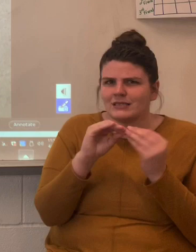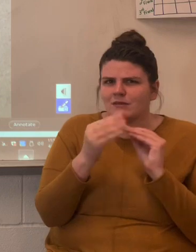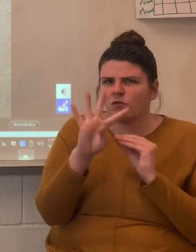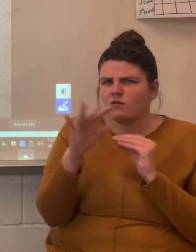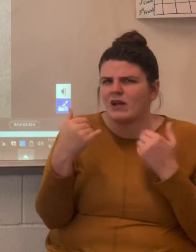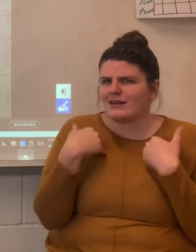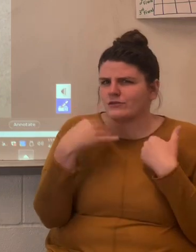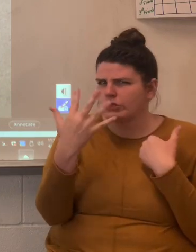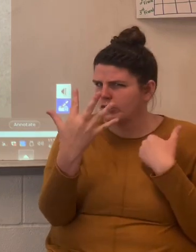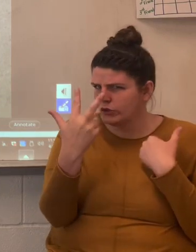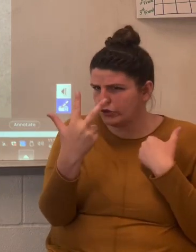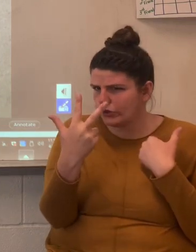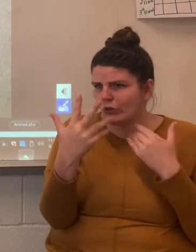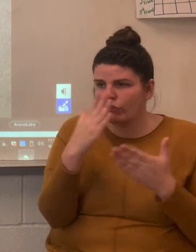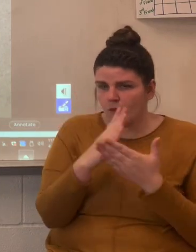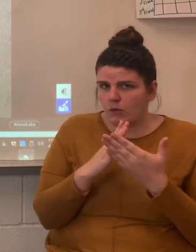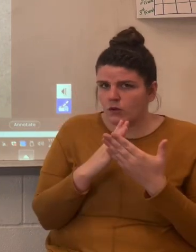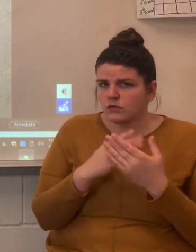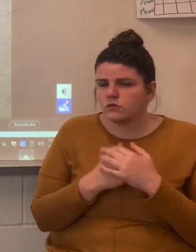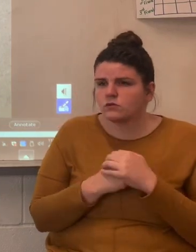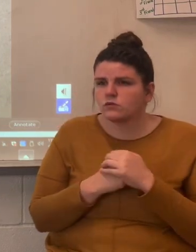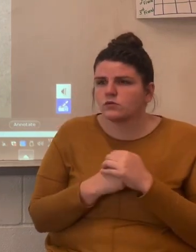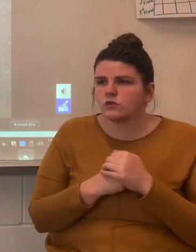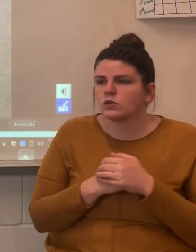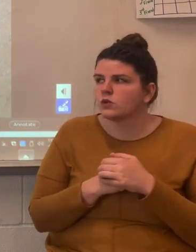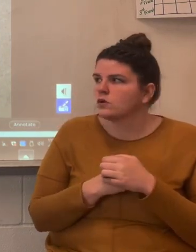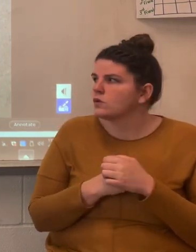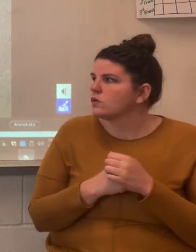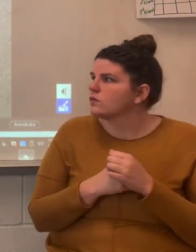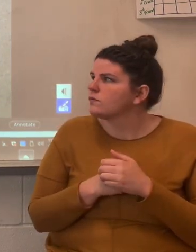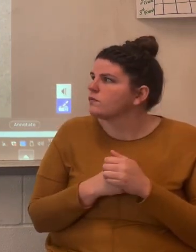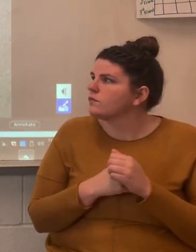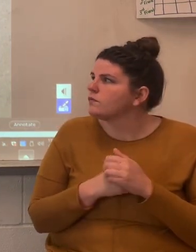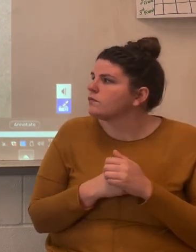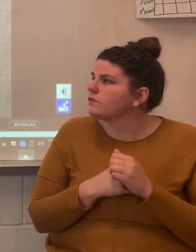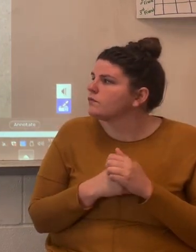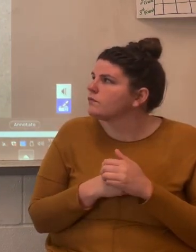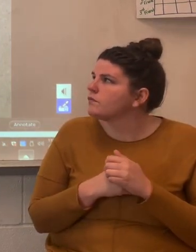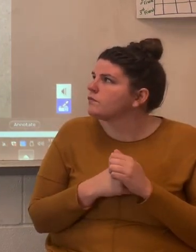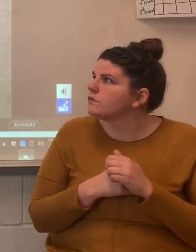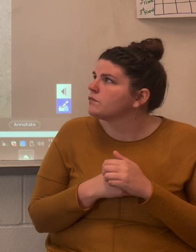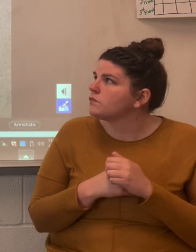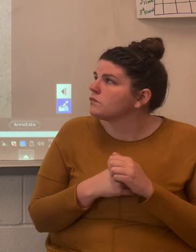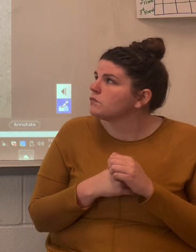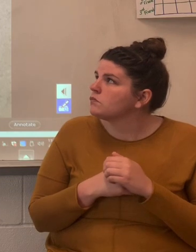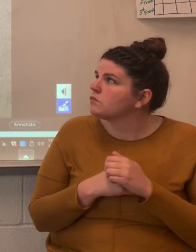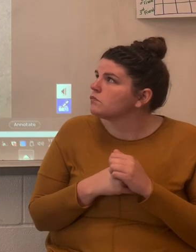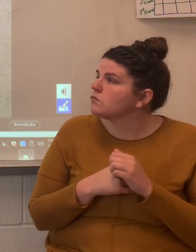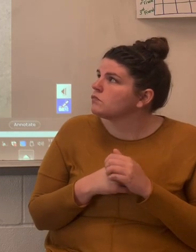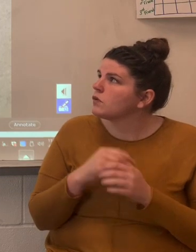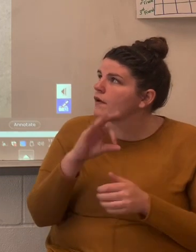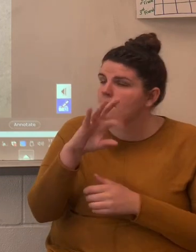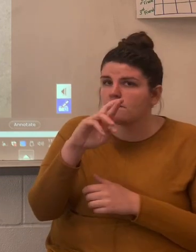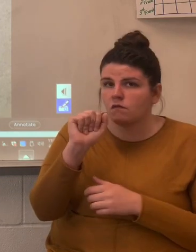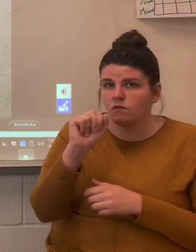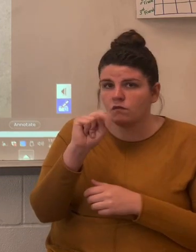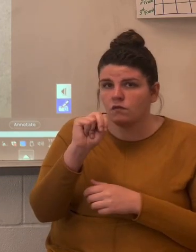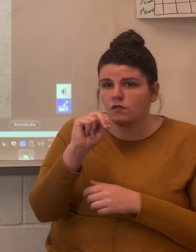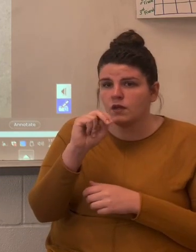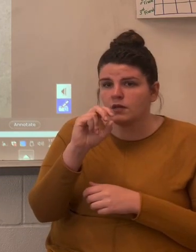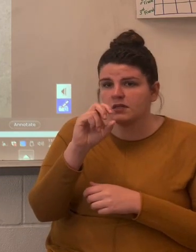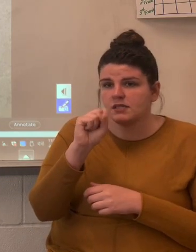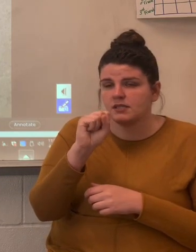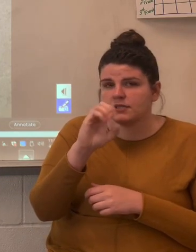So we're just going to do it like this and go down to number 3, and then we'll discuss number 4 all together. Francisca had 20 cups of